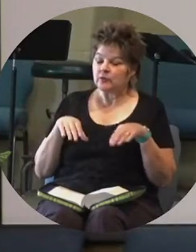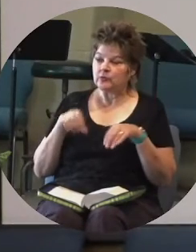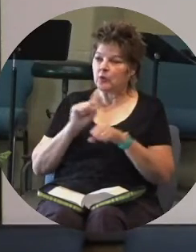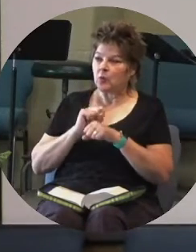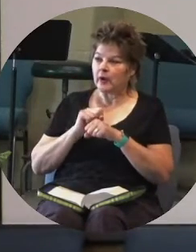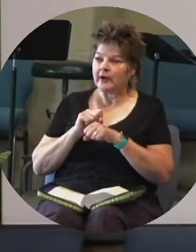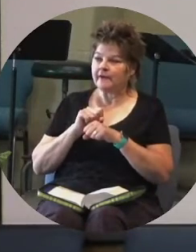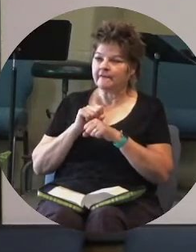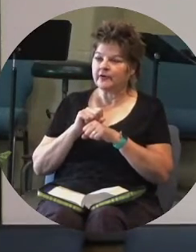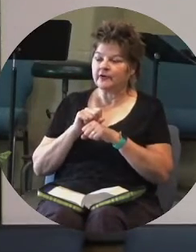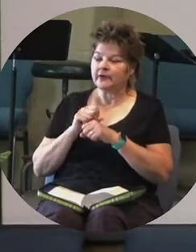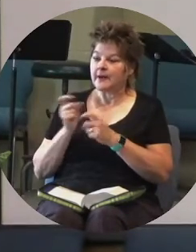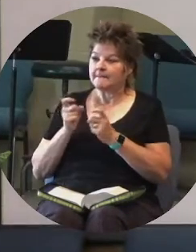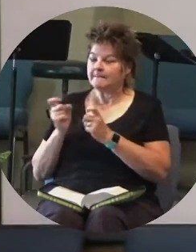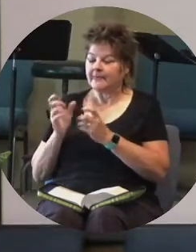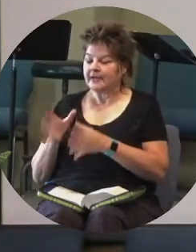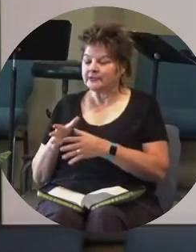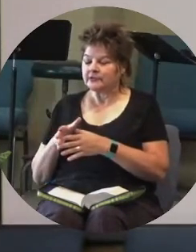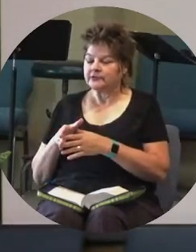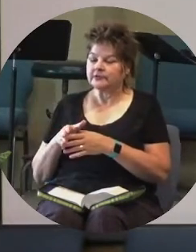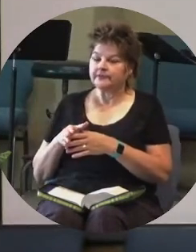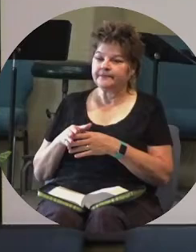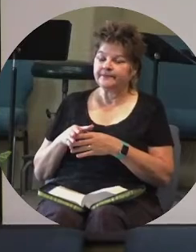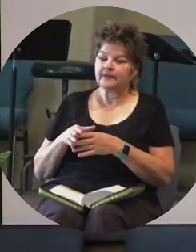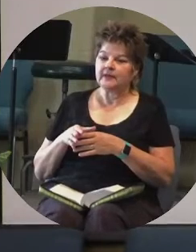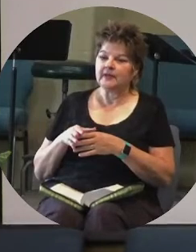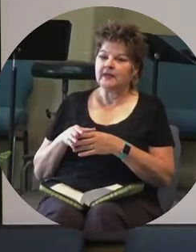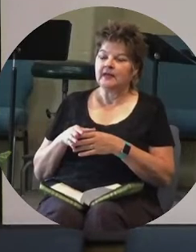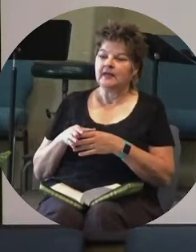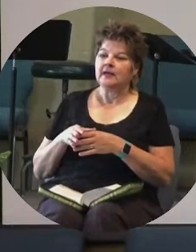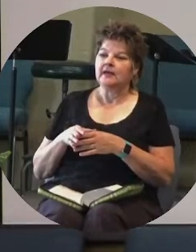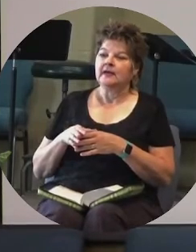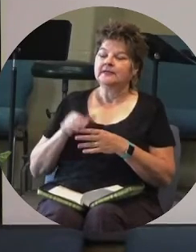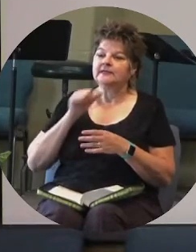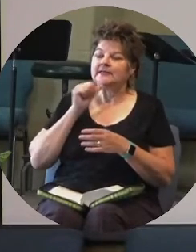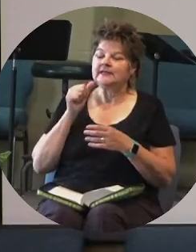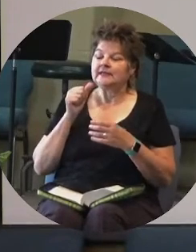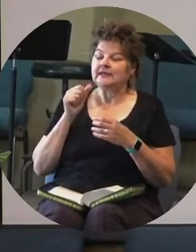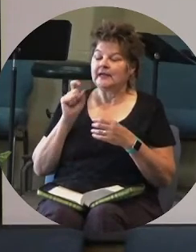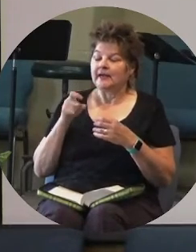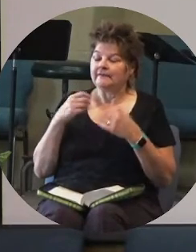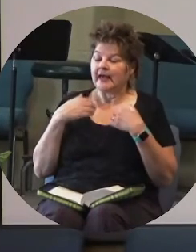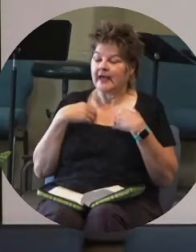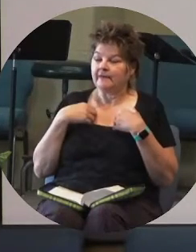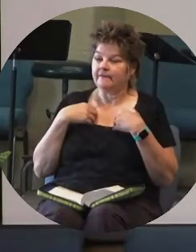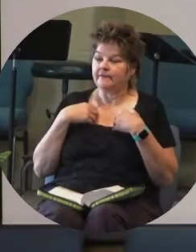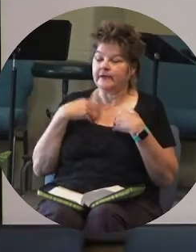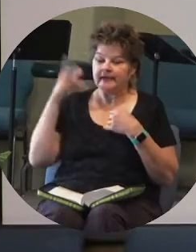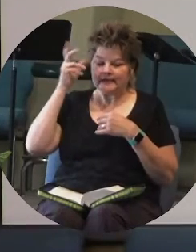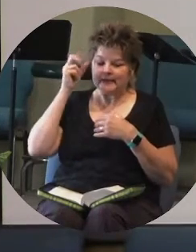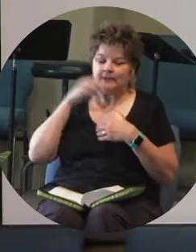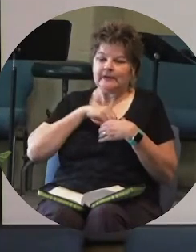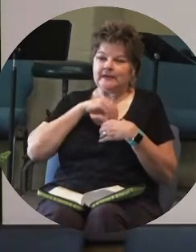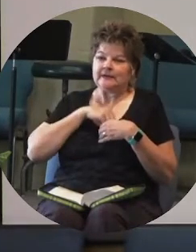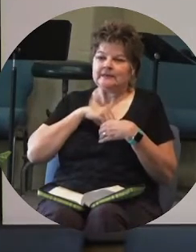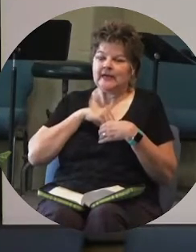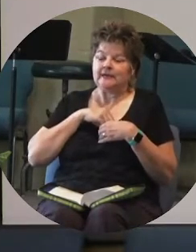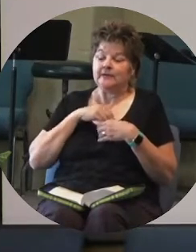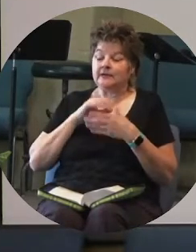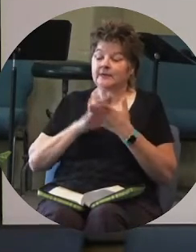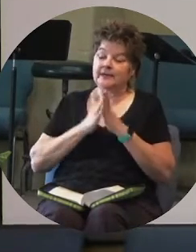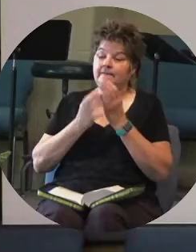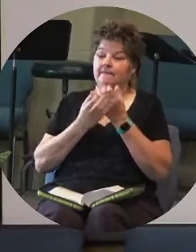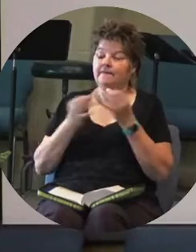She no longer has to be possessed. And I don't think any of us truly know what that means, what it feels like. But to be free from